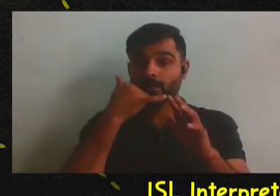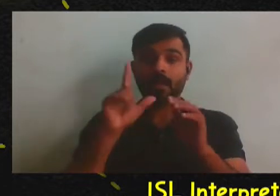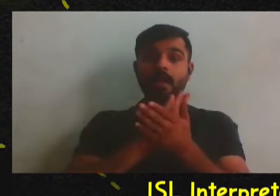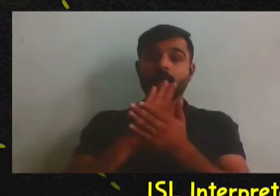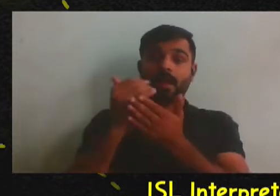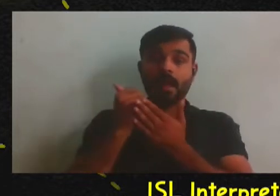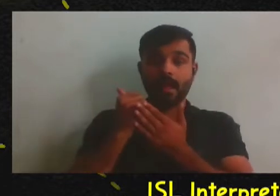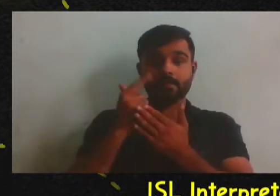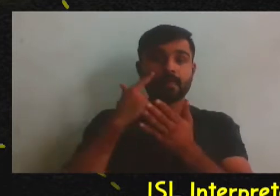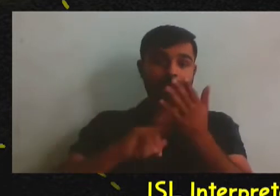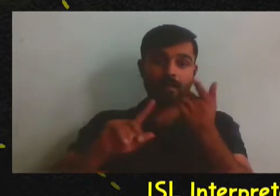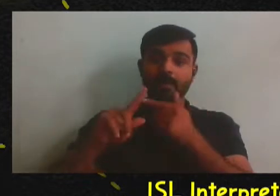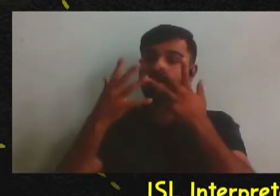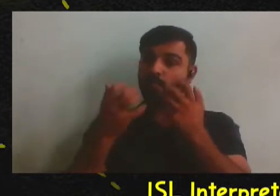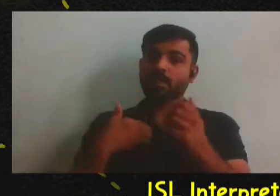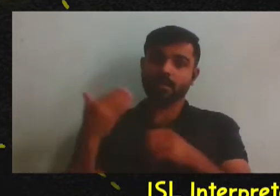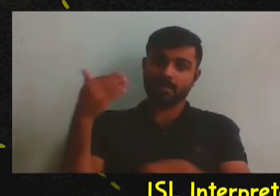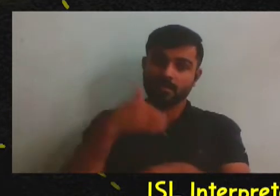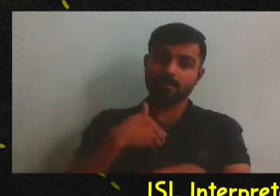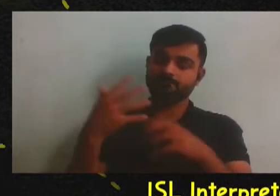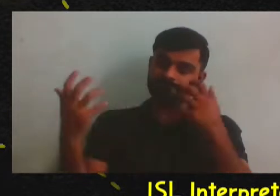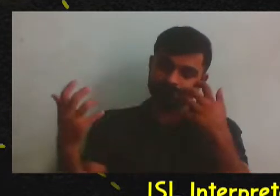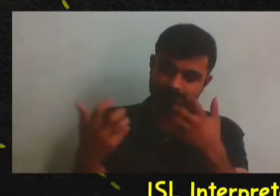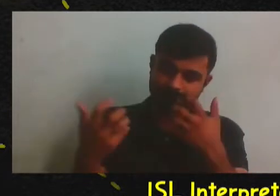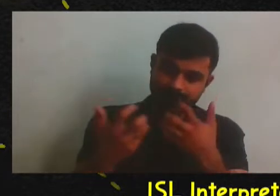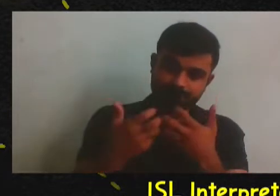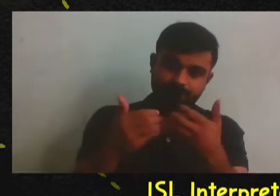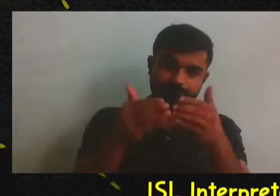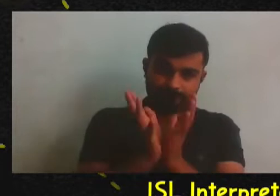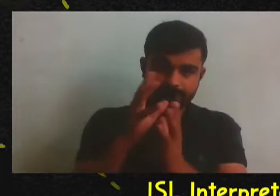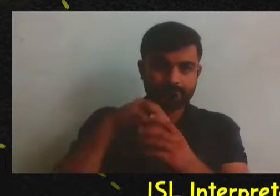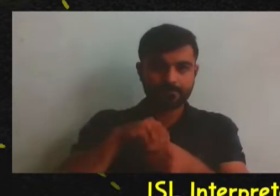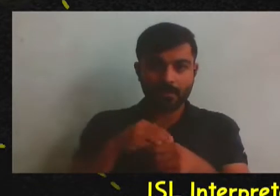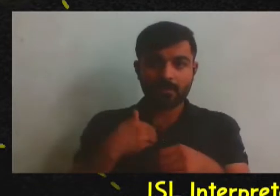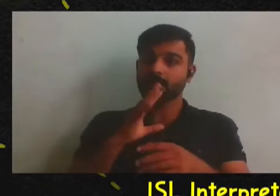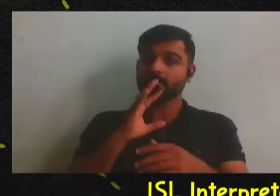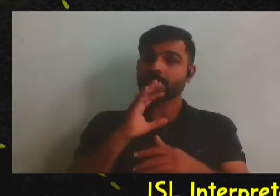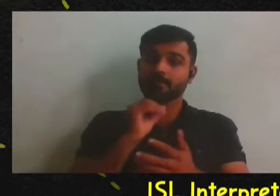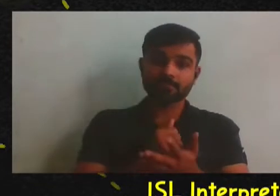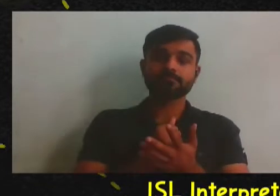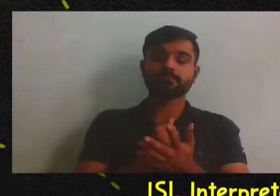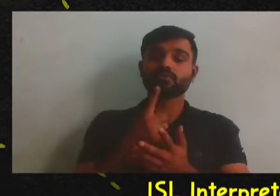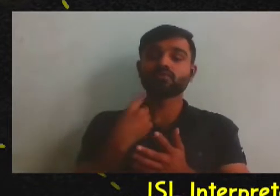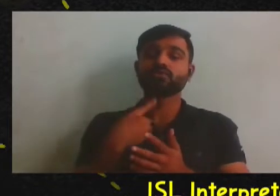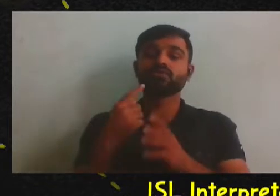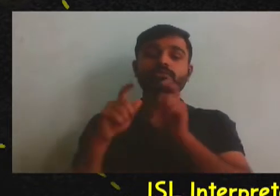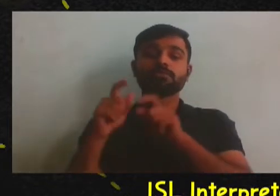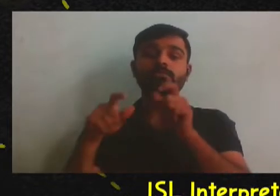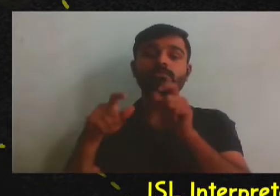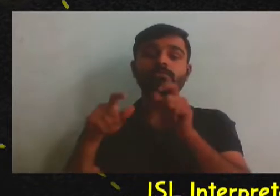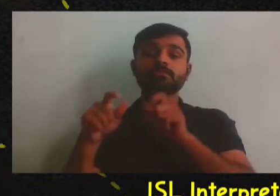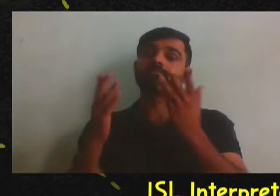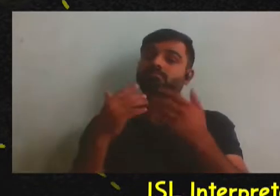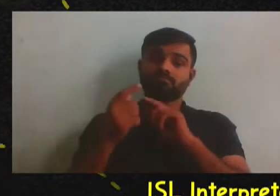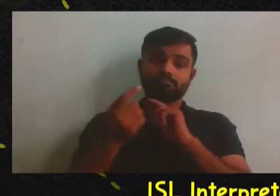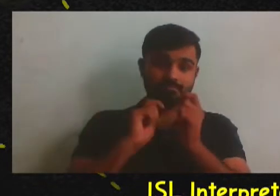said, I want to come and interact with the community. And we weren't sure who these people were. There could be journalists,